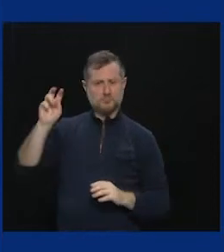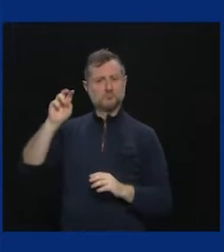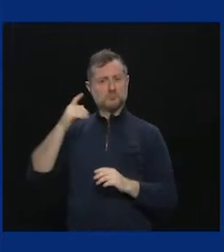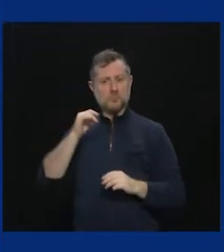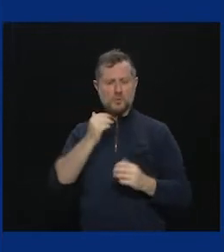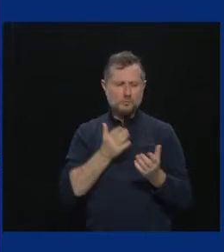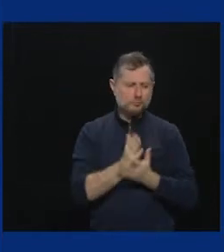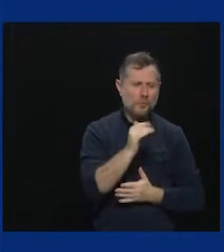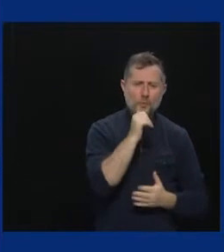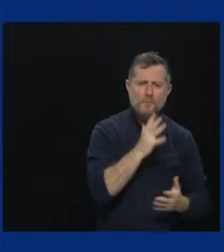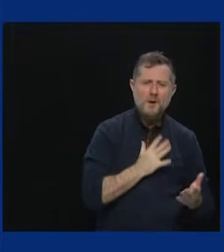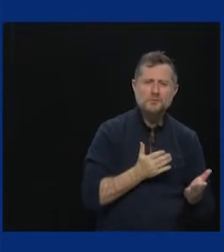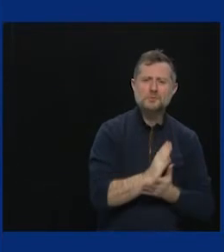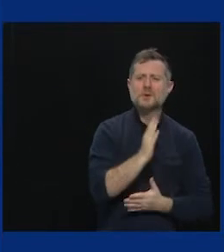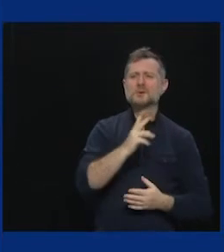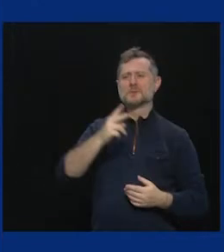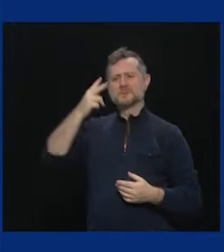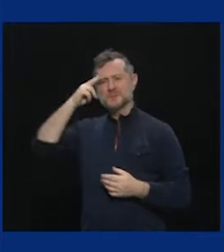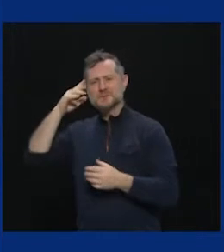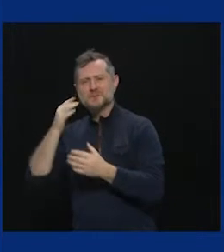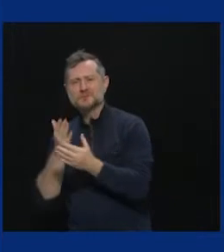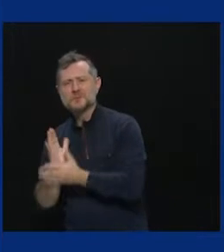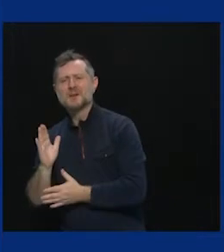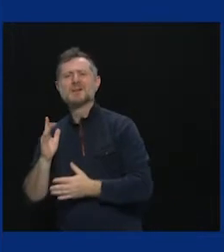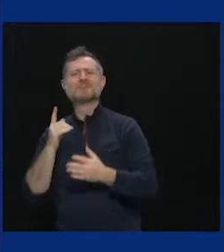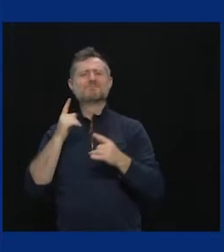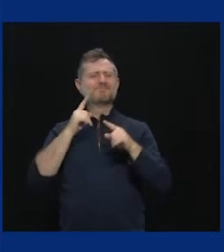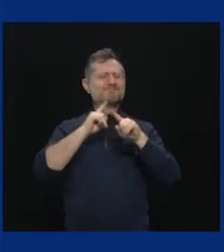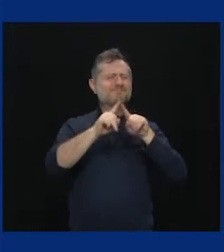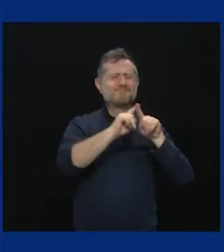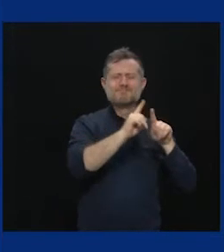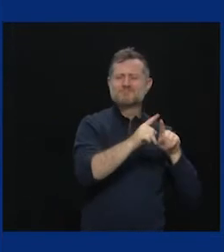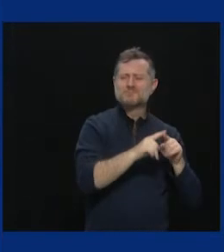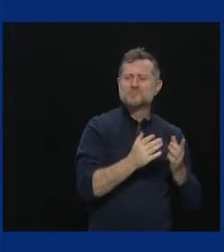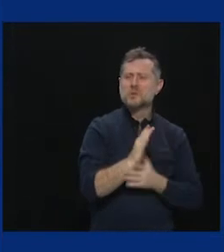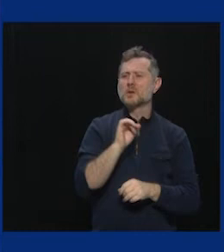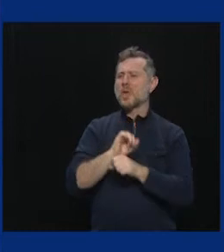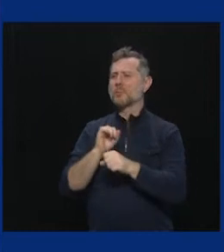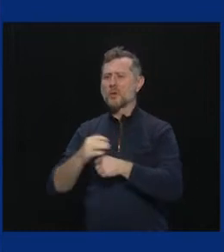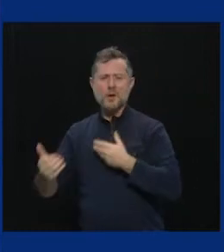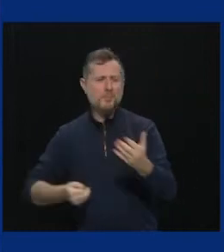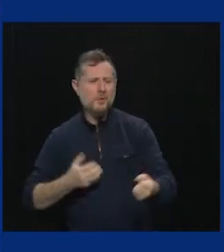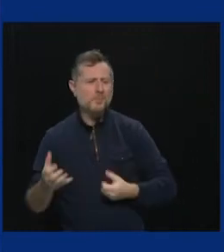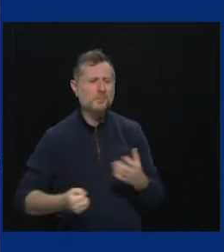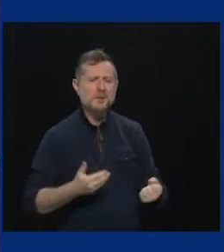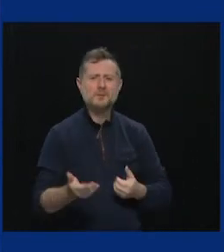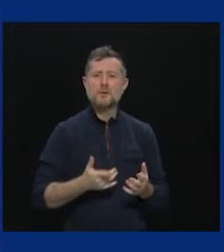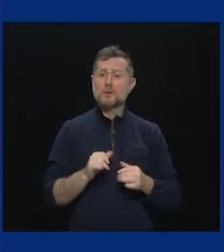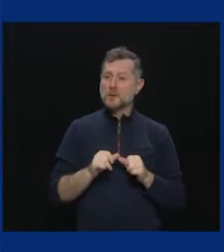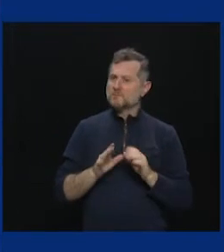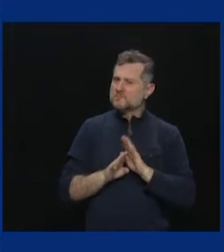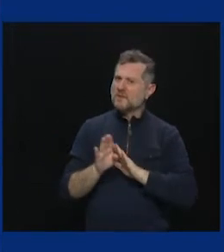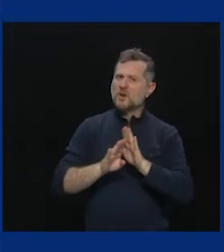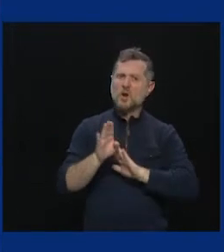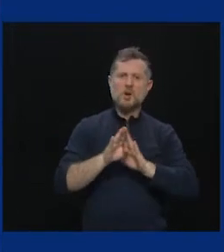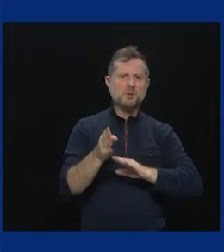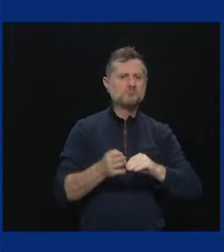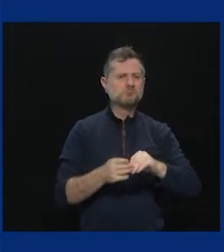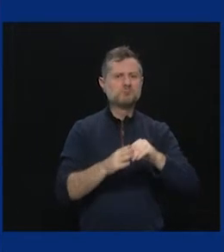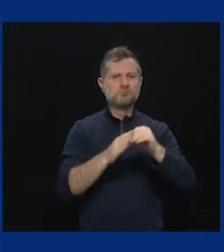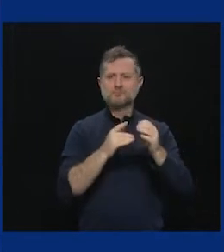job creation, sustainable development. She's worked to address the opioid epidemic and more